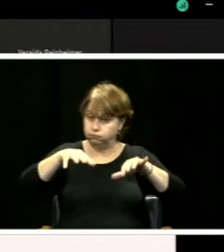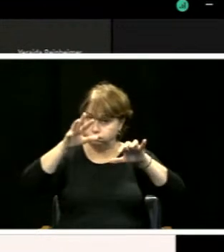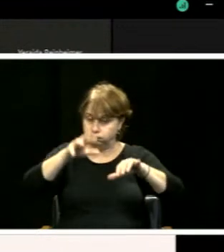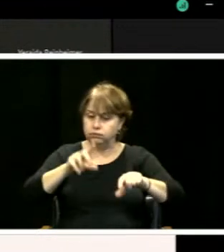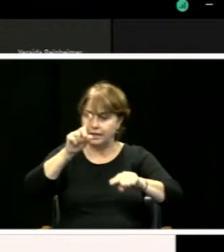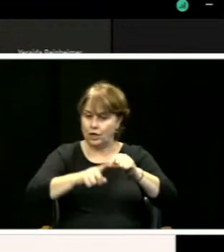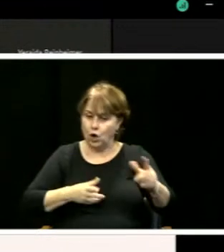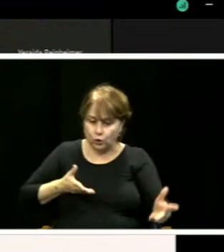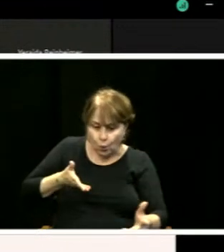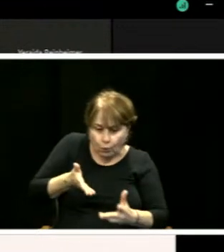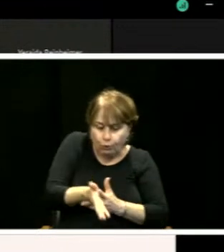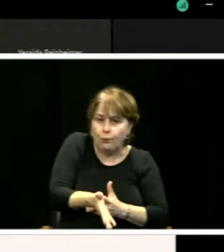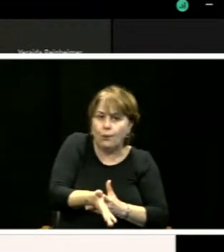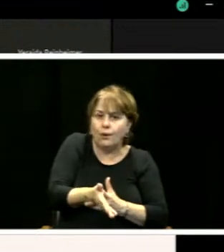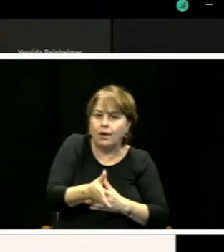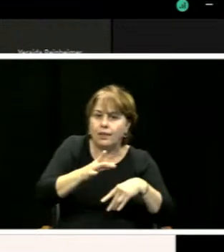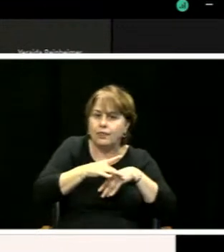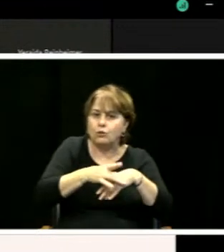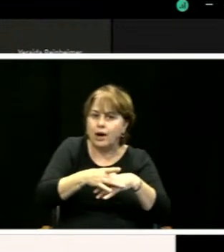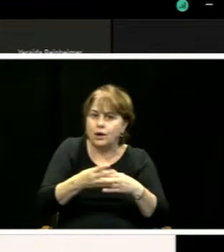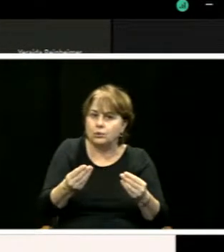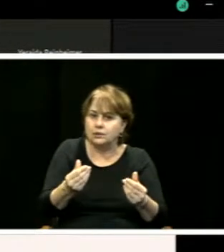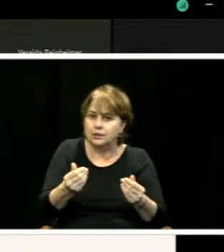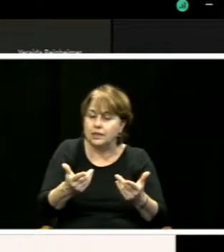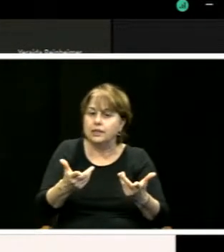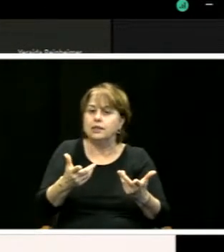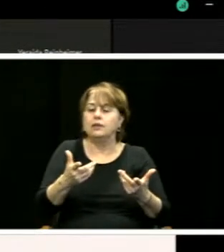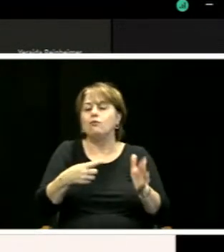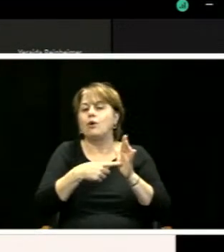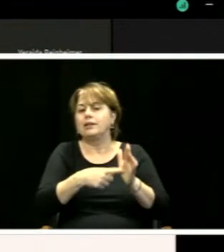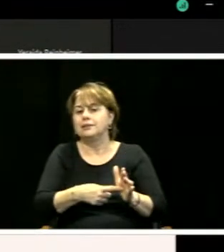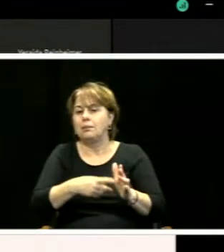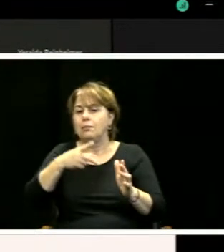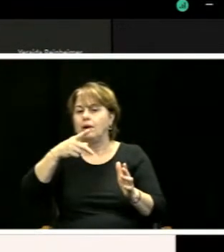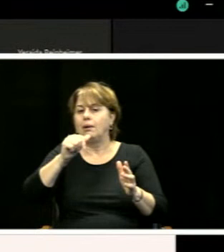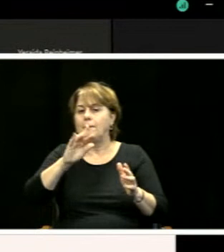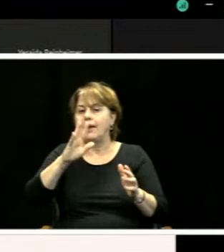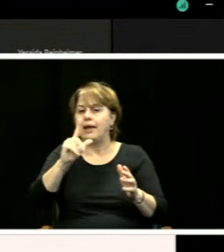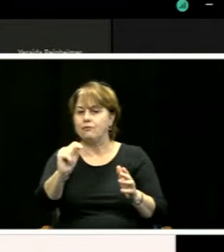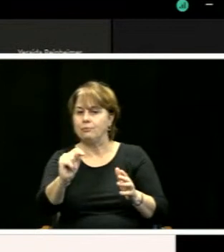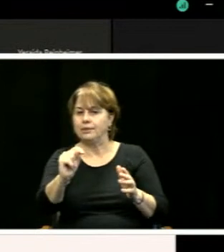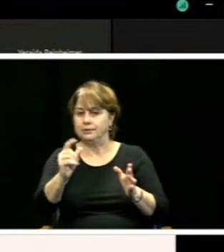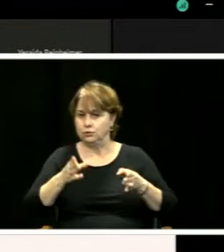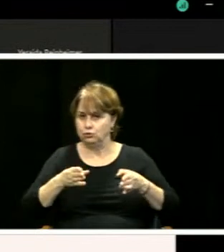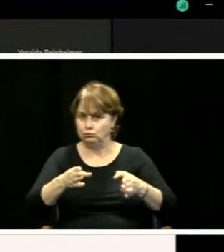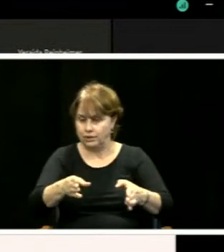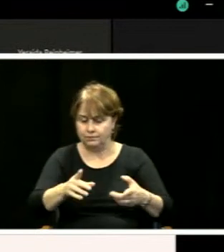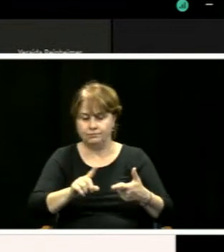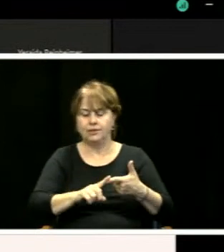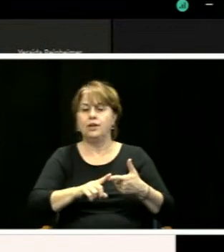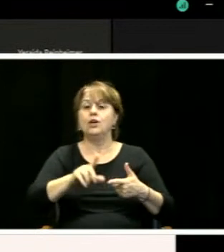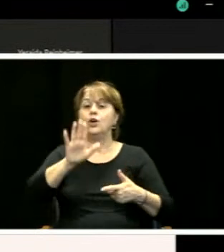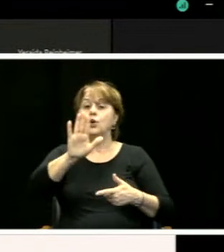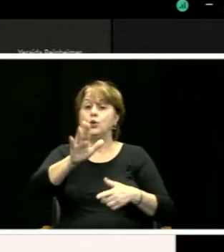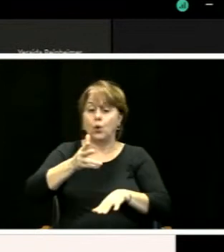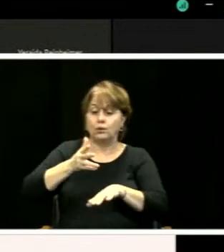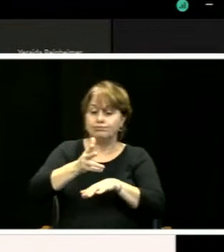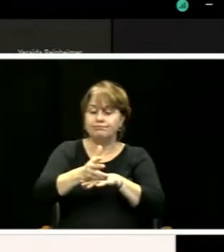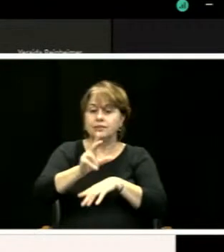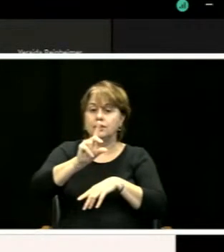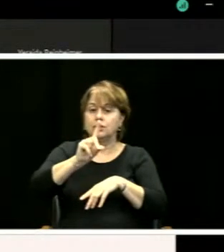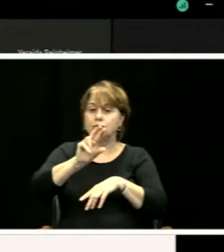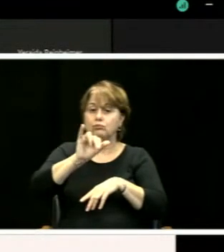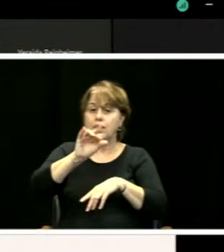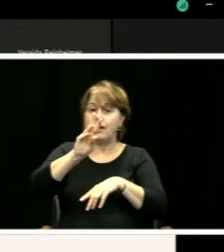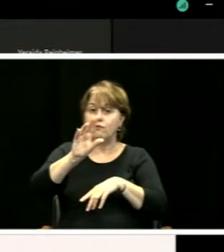permeate into the ground. So it's be surfaces like pavement, the streets, your roof, your driveway, things like that are called